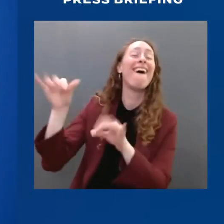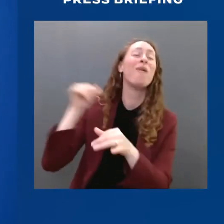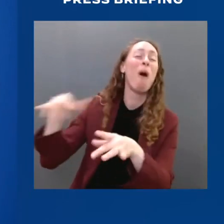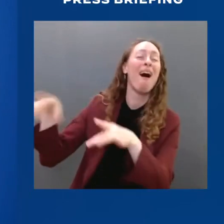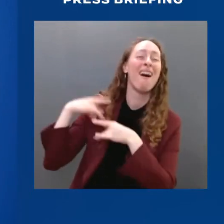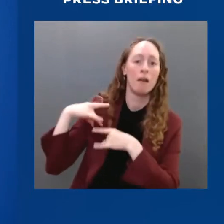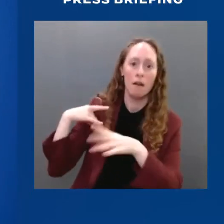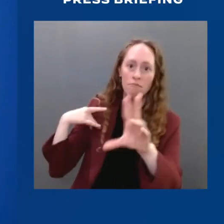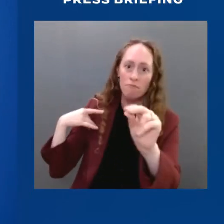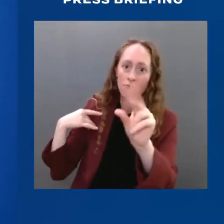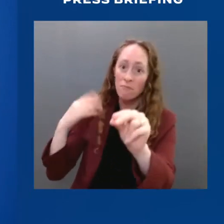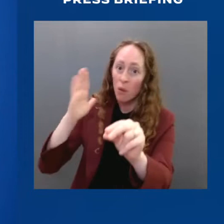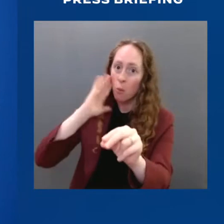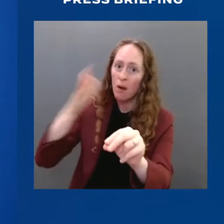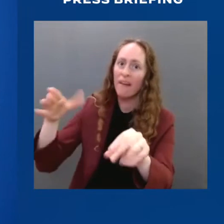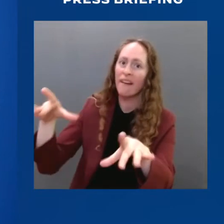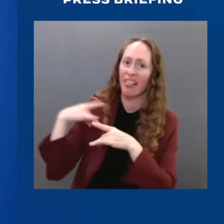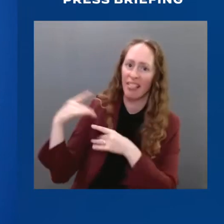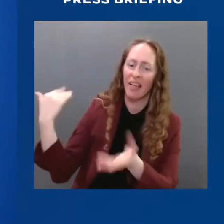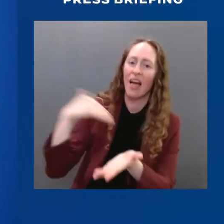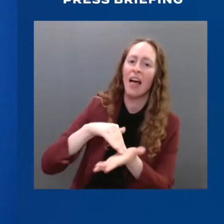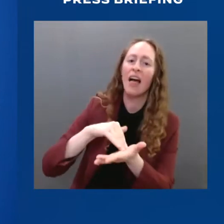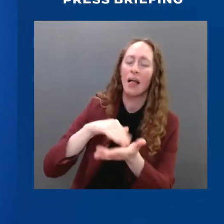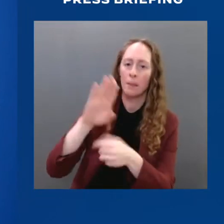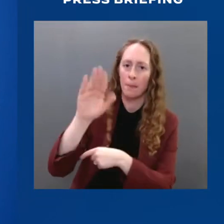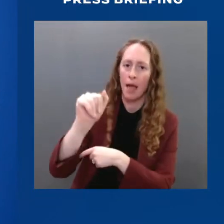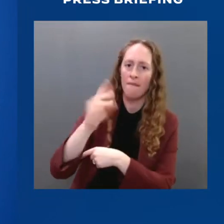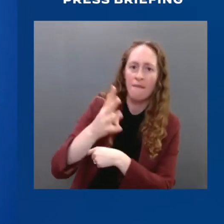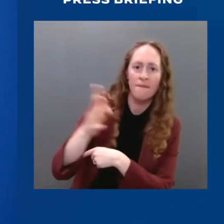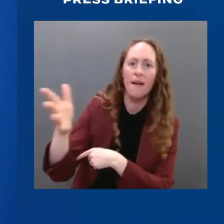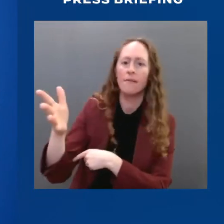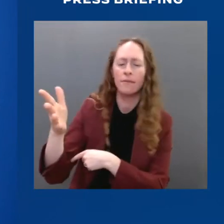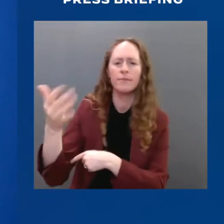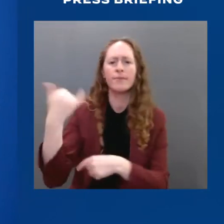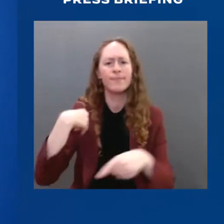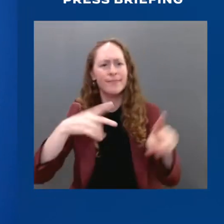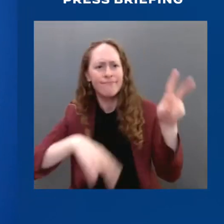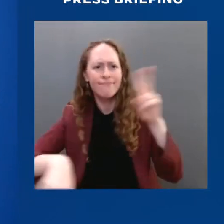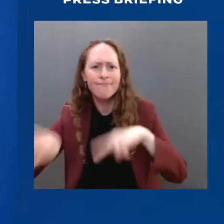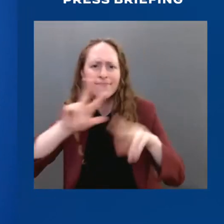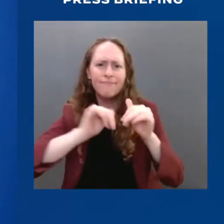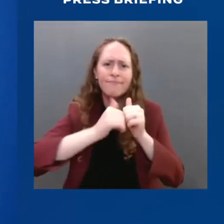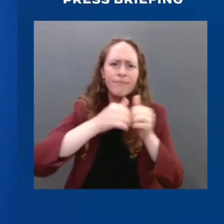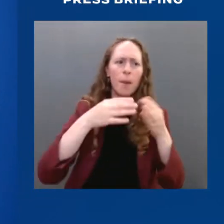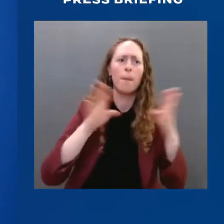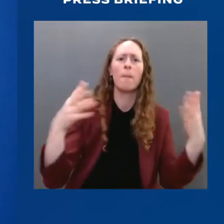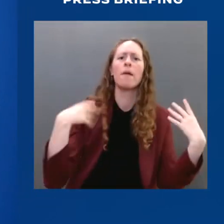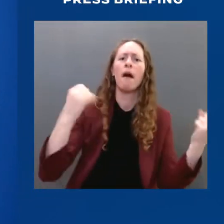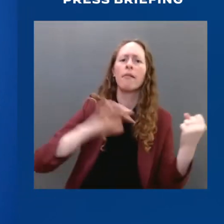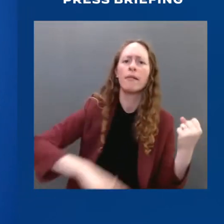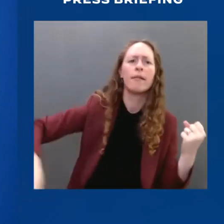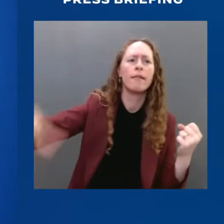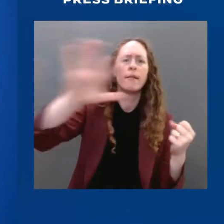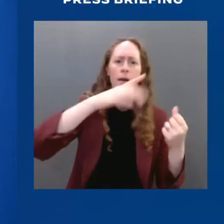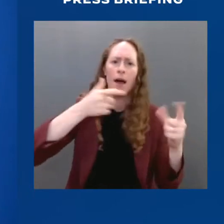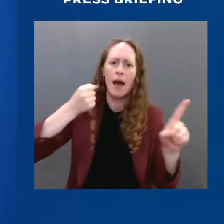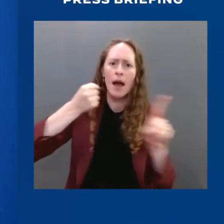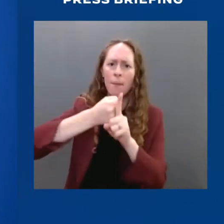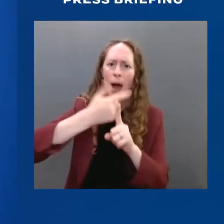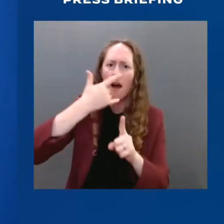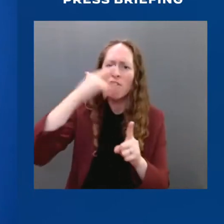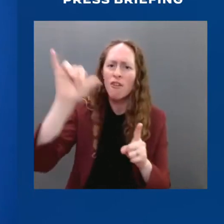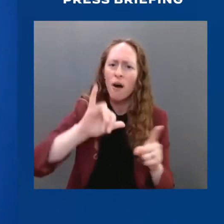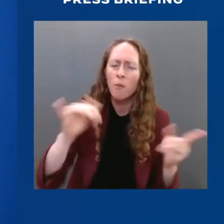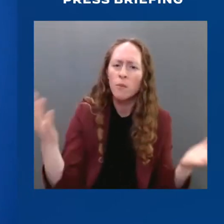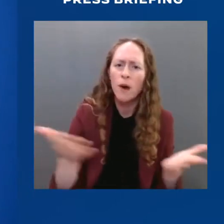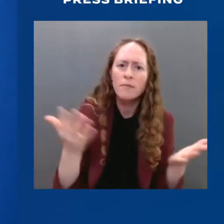have. Several factors will play a role in how BA4 and 5 will impact the United States, and impact of these